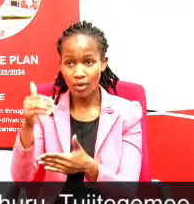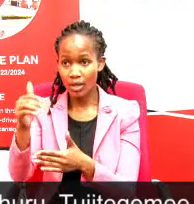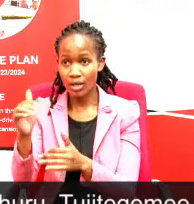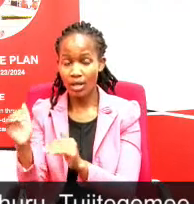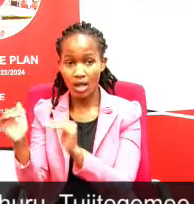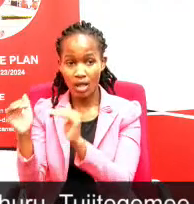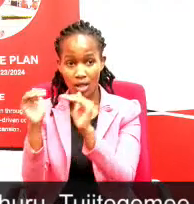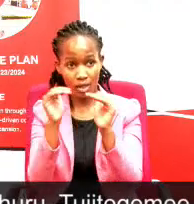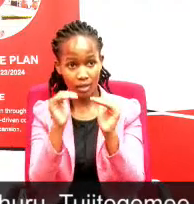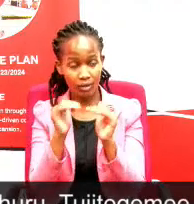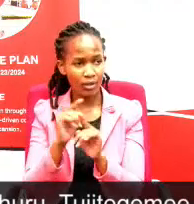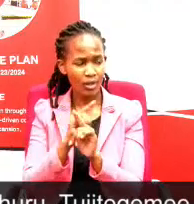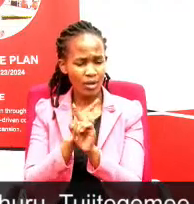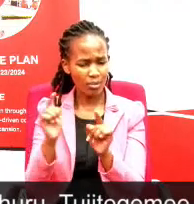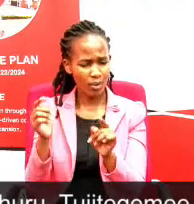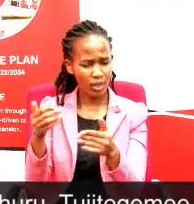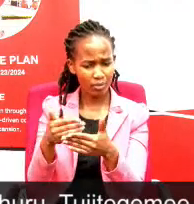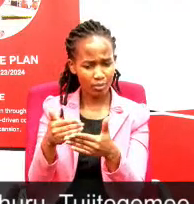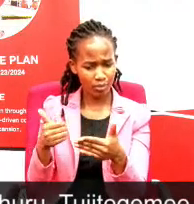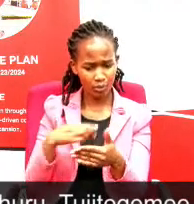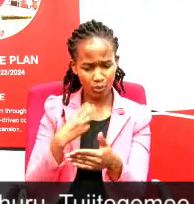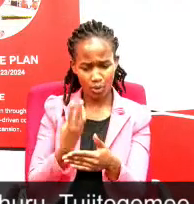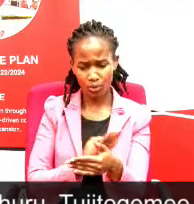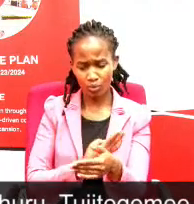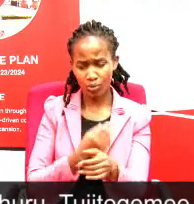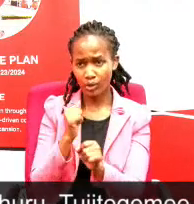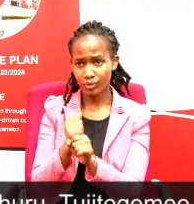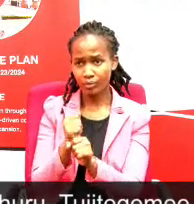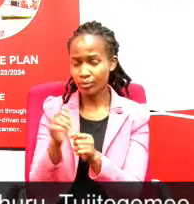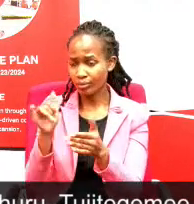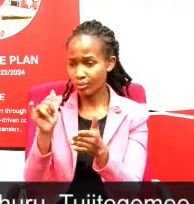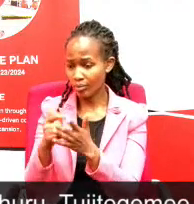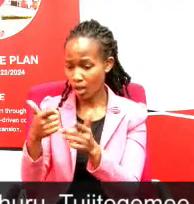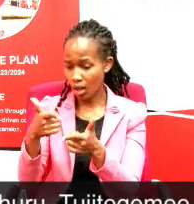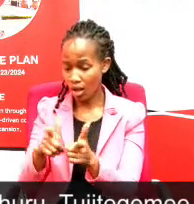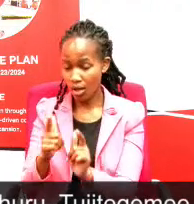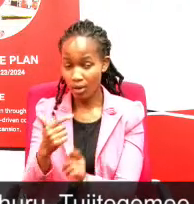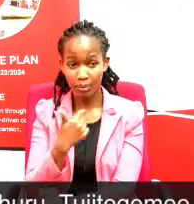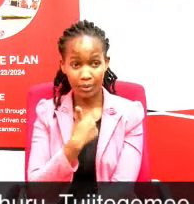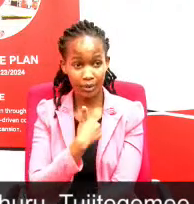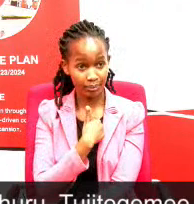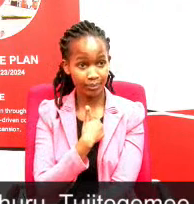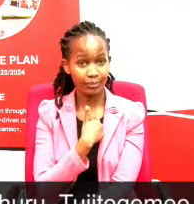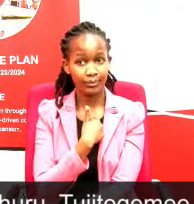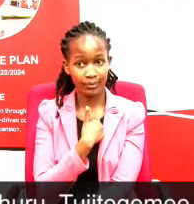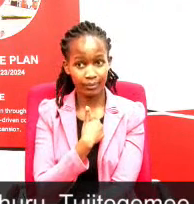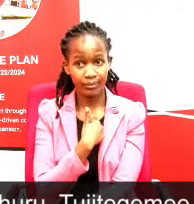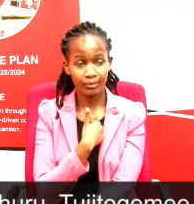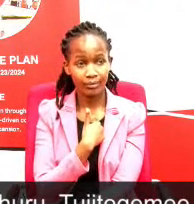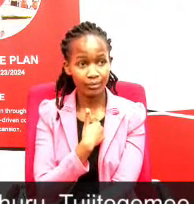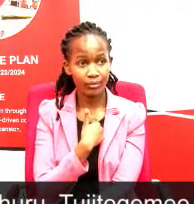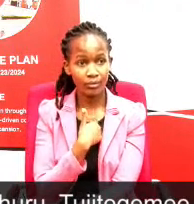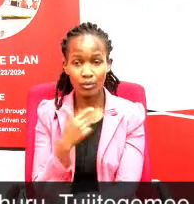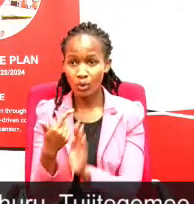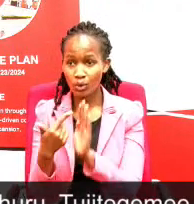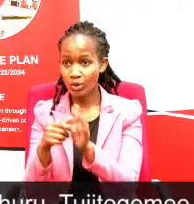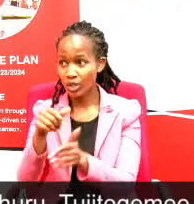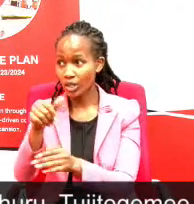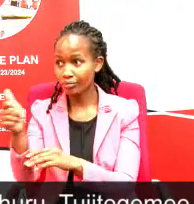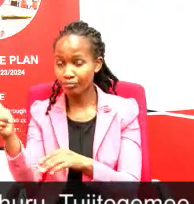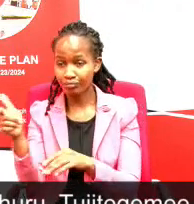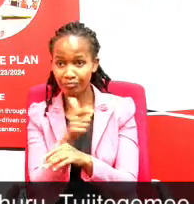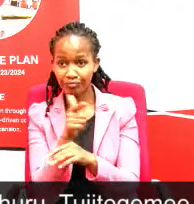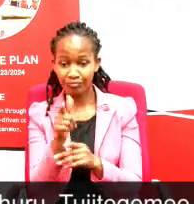level. But before we do that, permit me to play another video